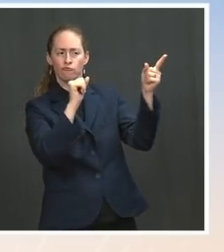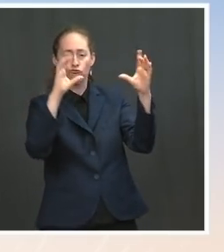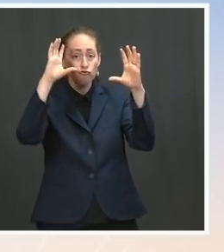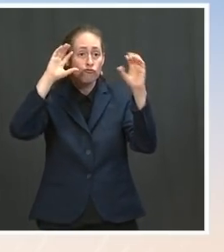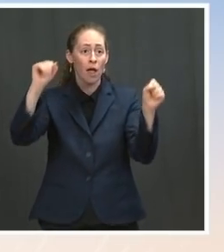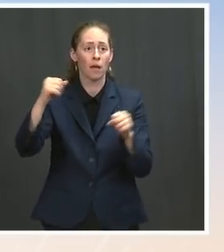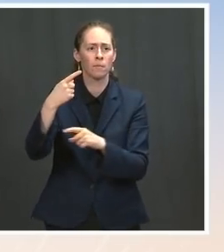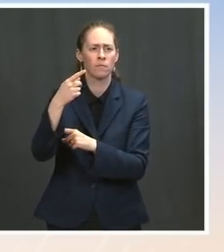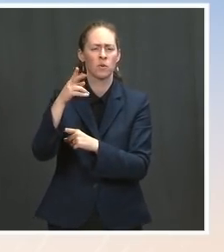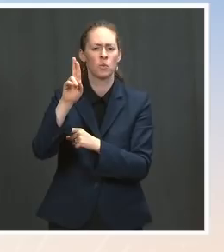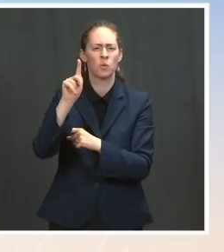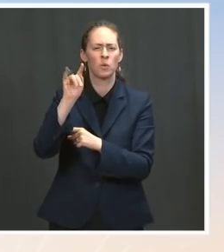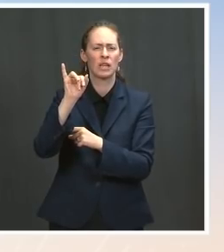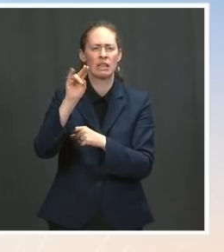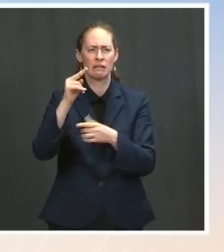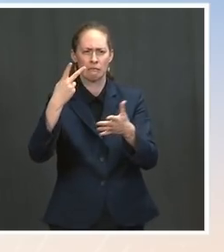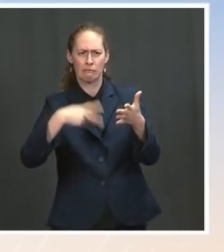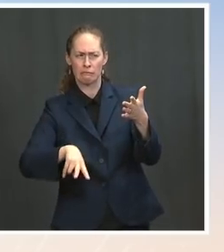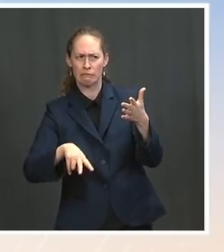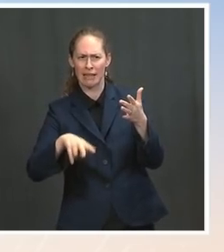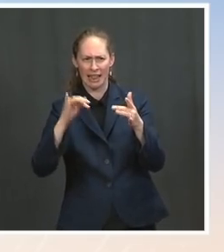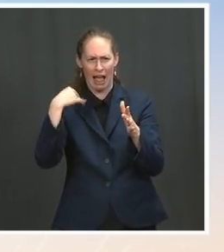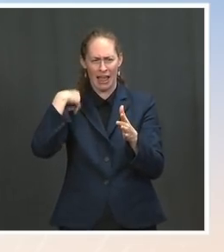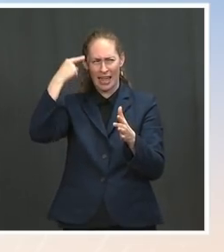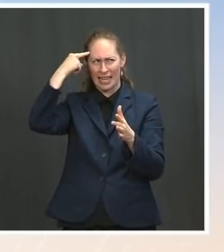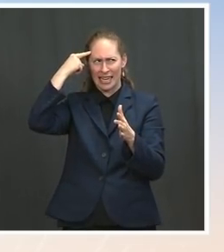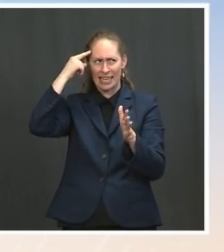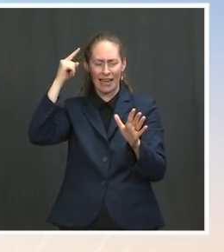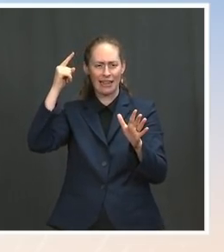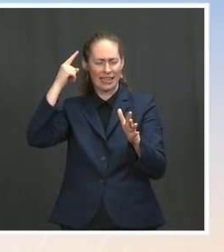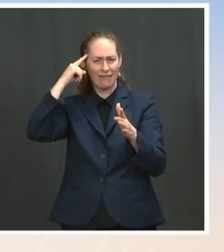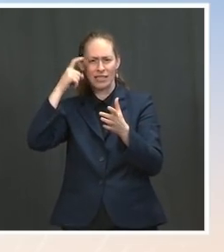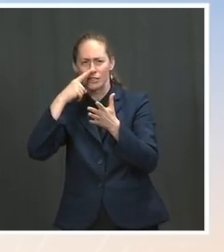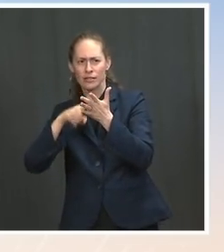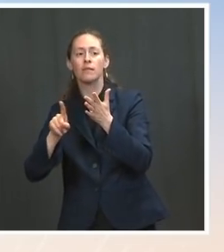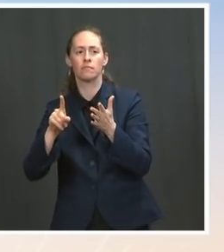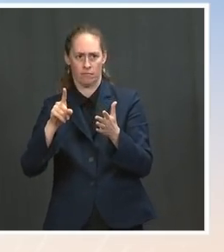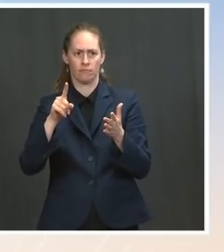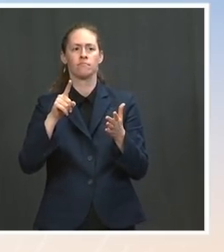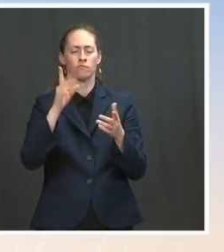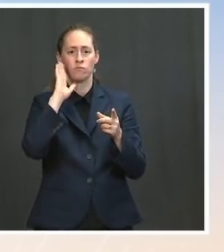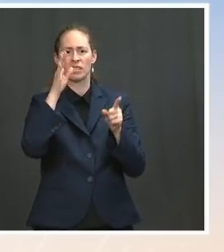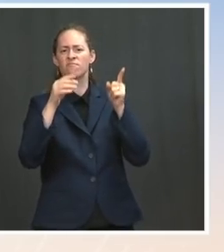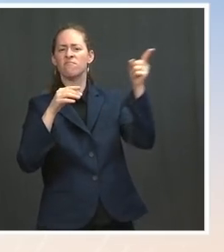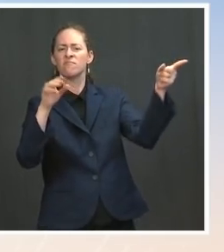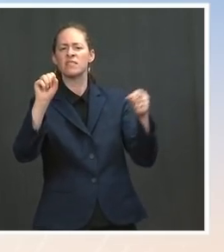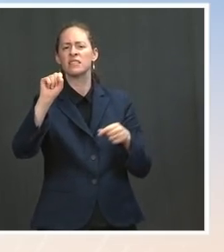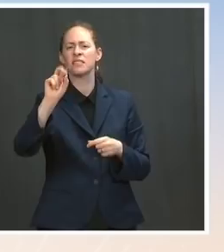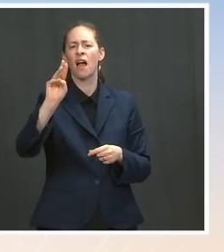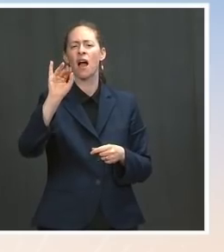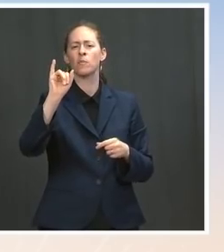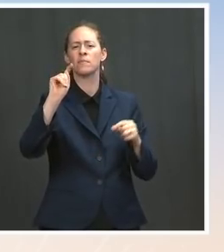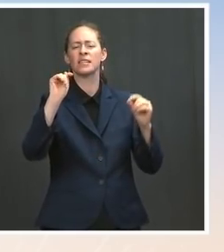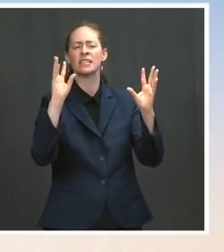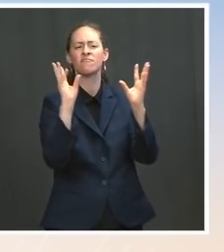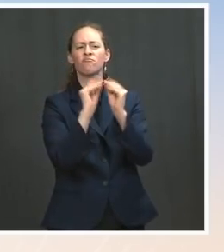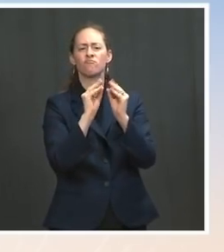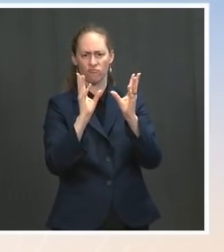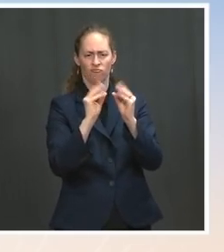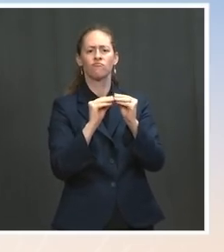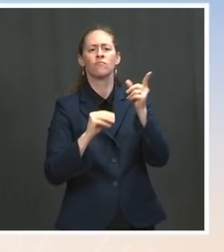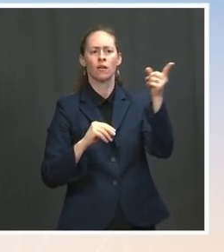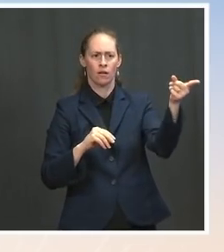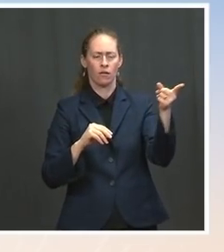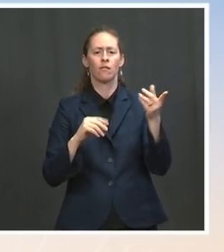if my calendar is correct in my mind. And in terms of considerations, we're not taking any options off the table in terms